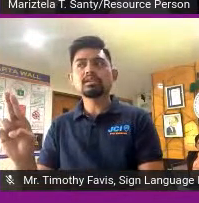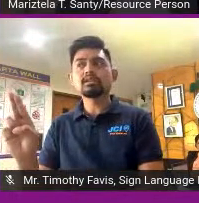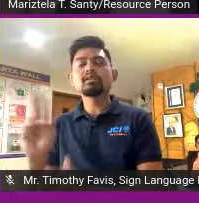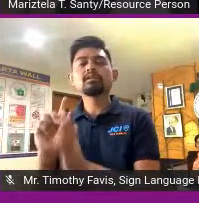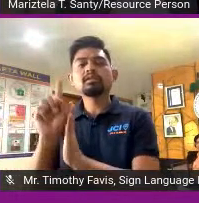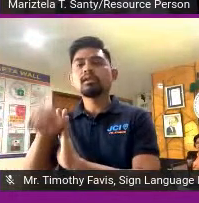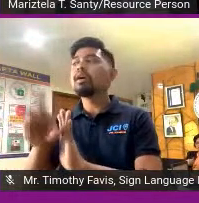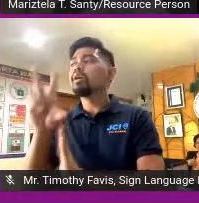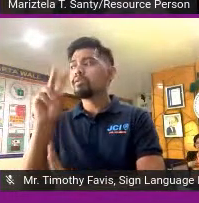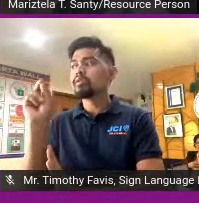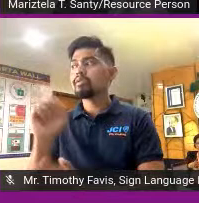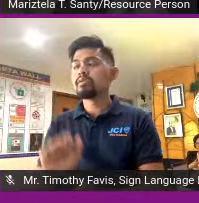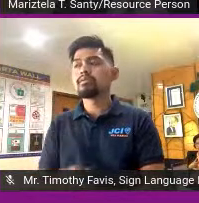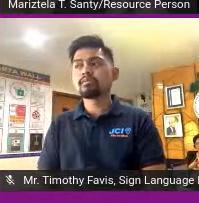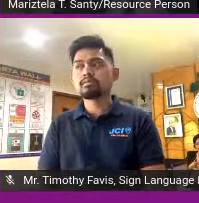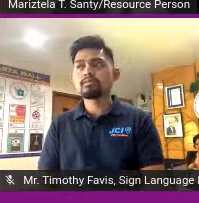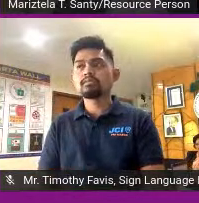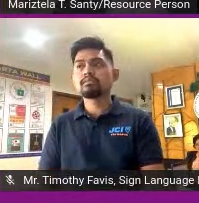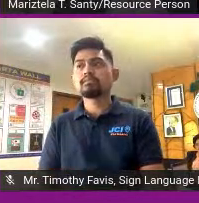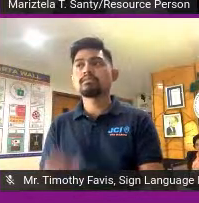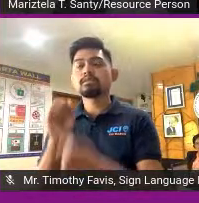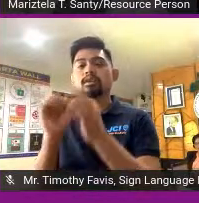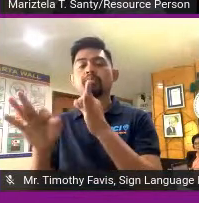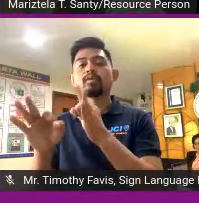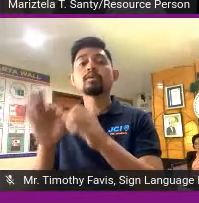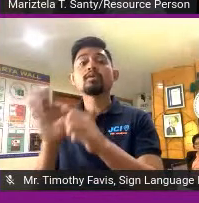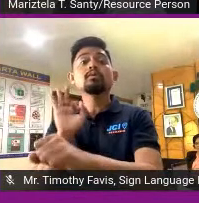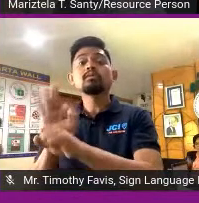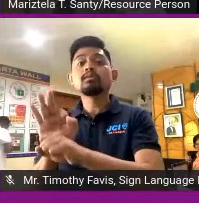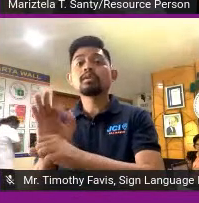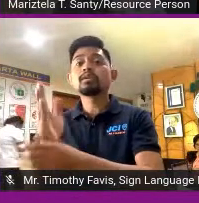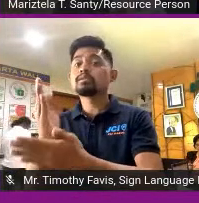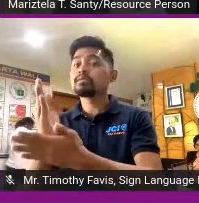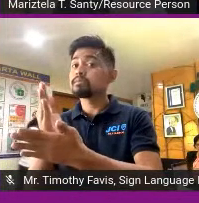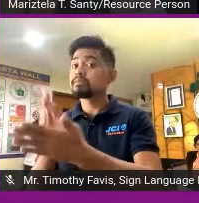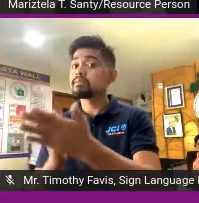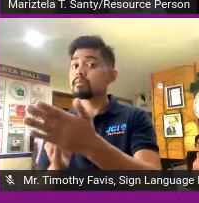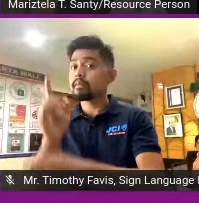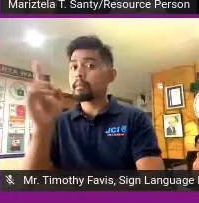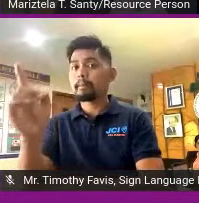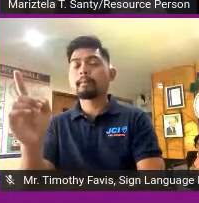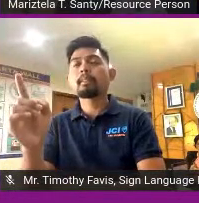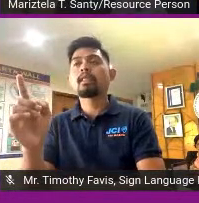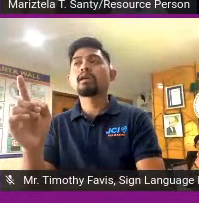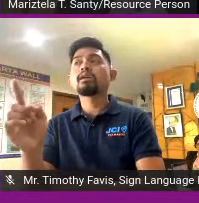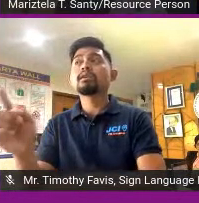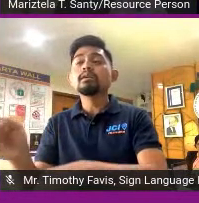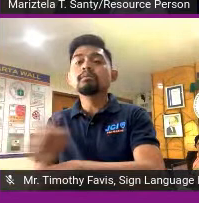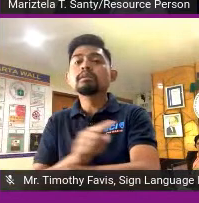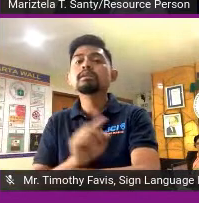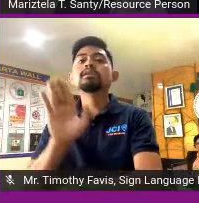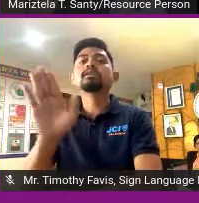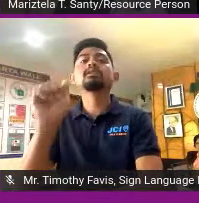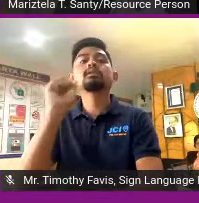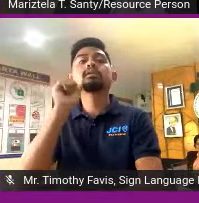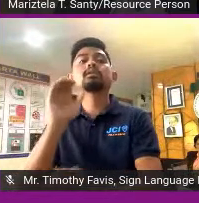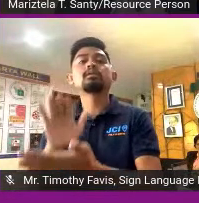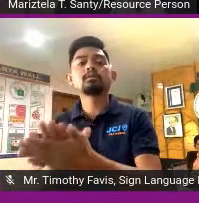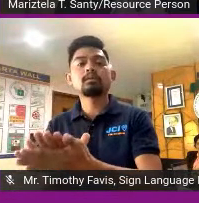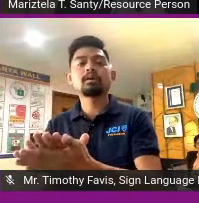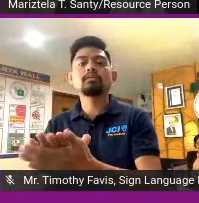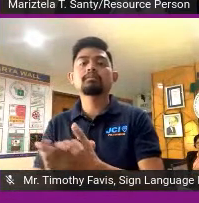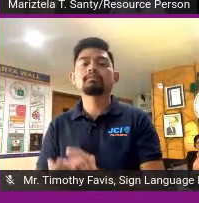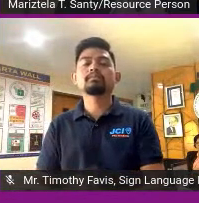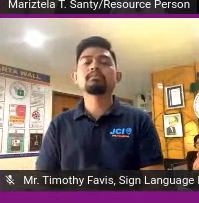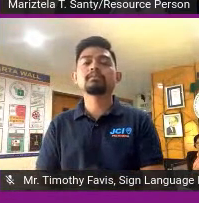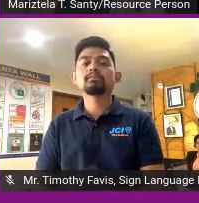is not po. Because if you force somebody, particularly your partner, your husband or